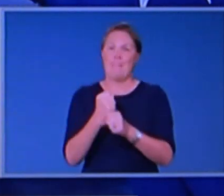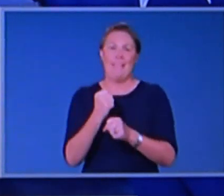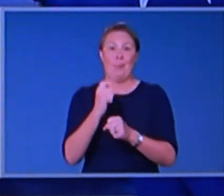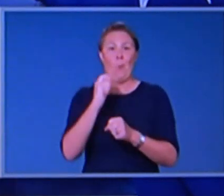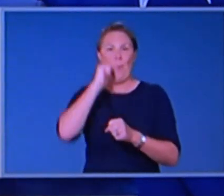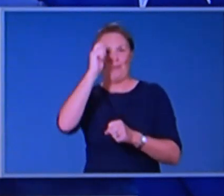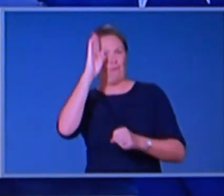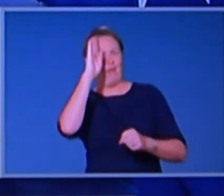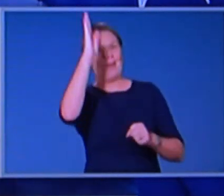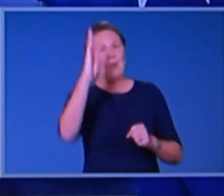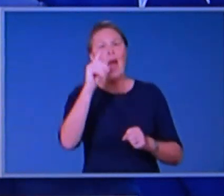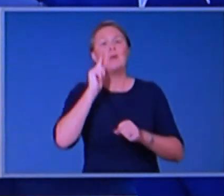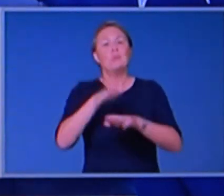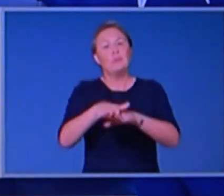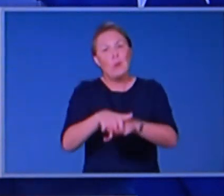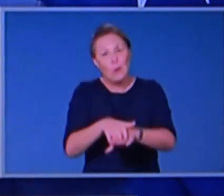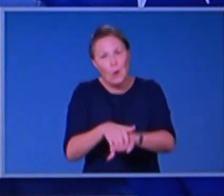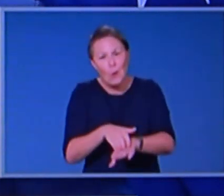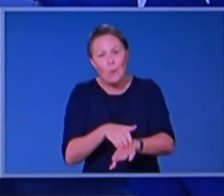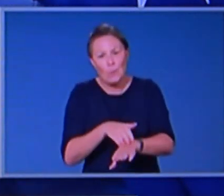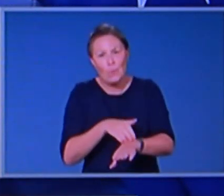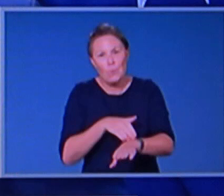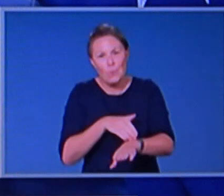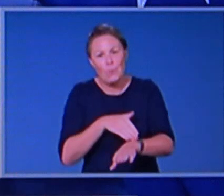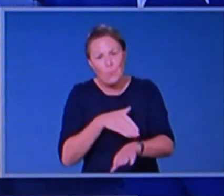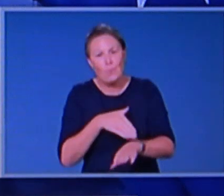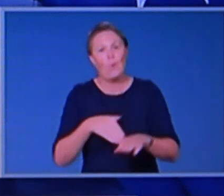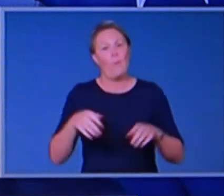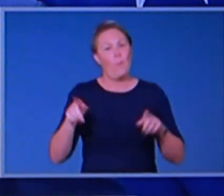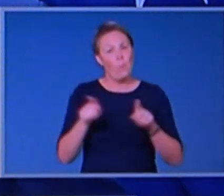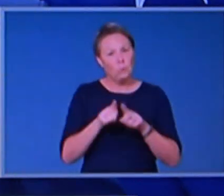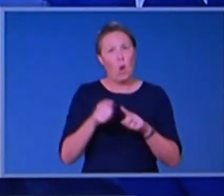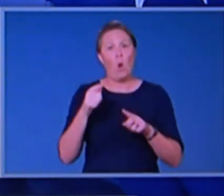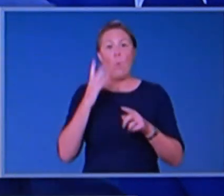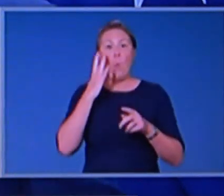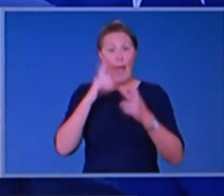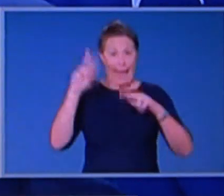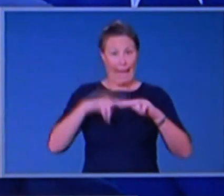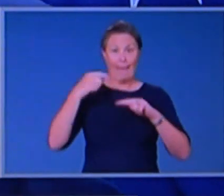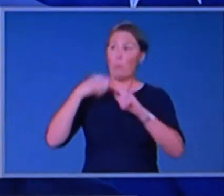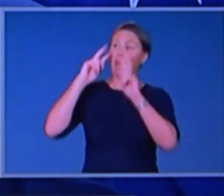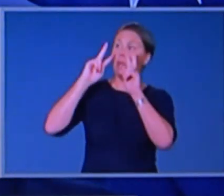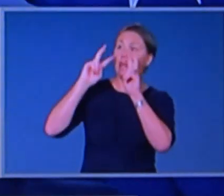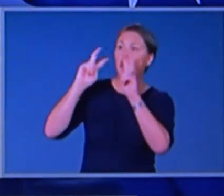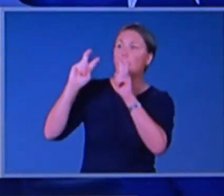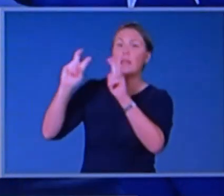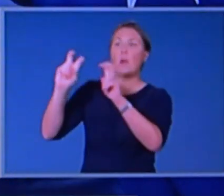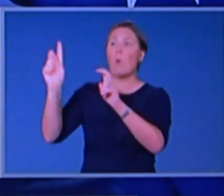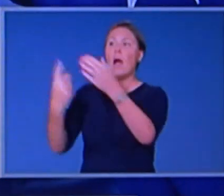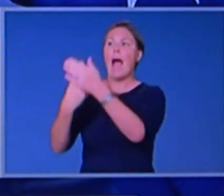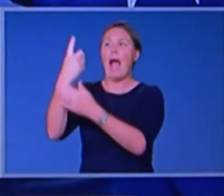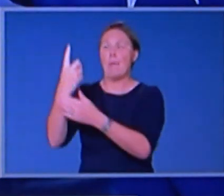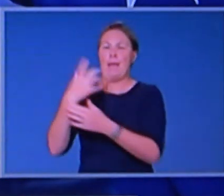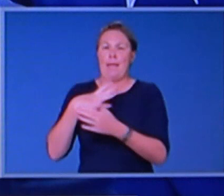your arguments and particularly getting your proposals fine-tuned is very important, and the G20 provides a good platform for that. Prime Minister, your